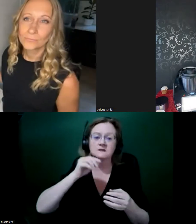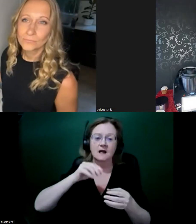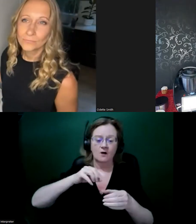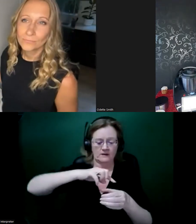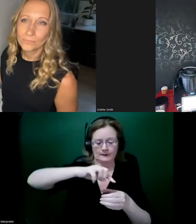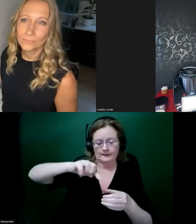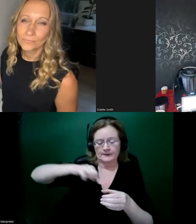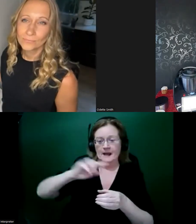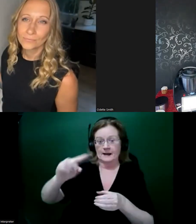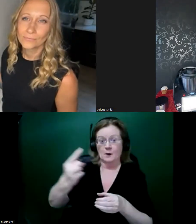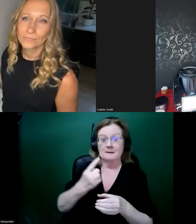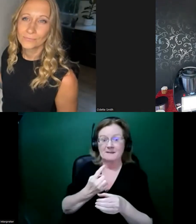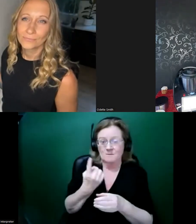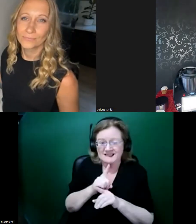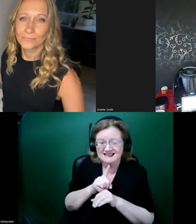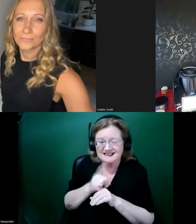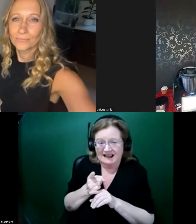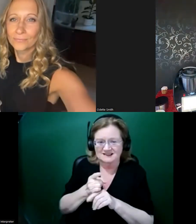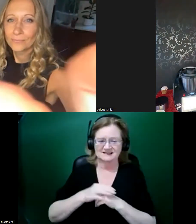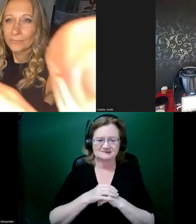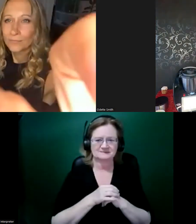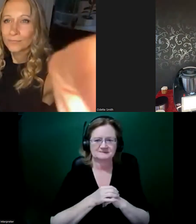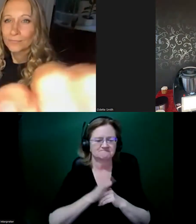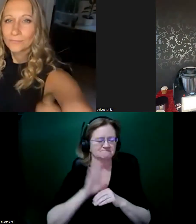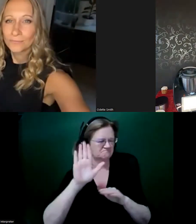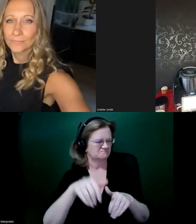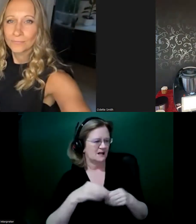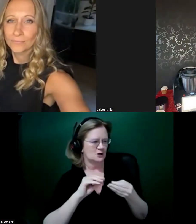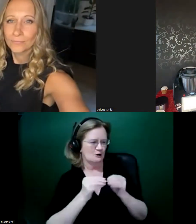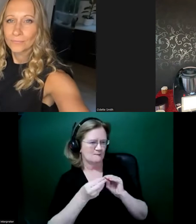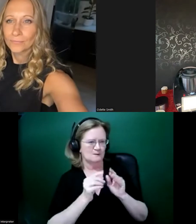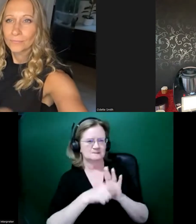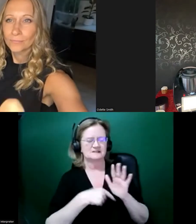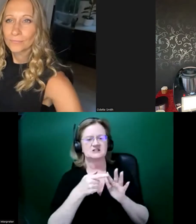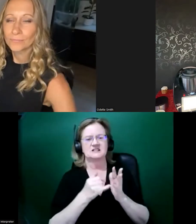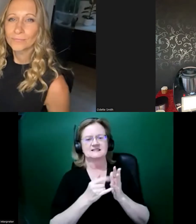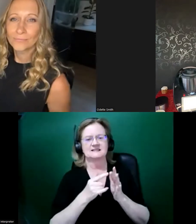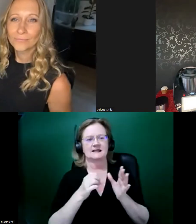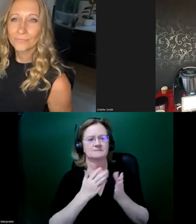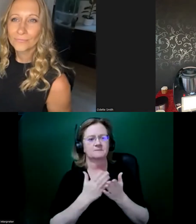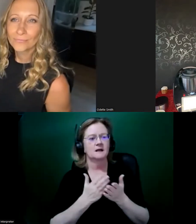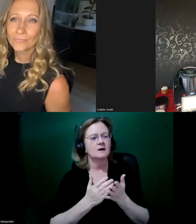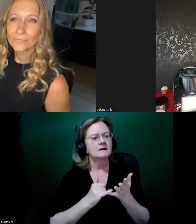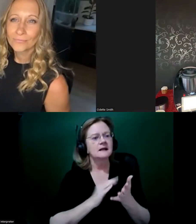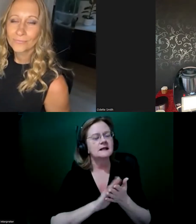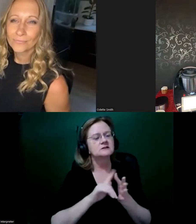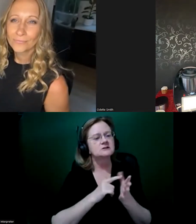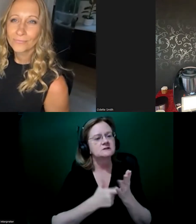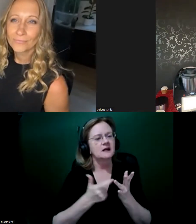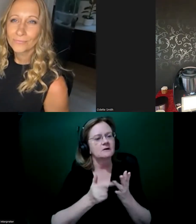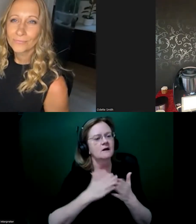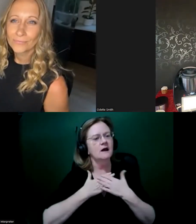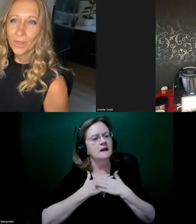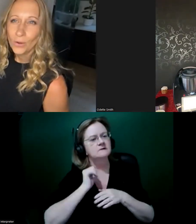and then I will be back in a second. No problem at all. So Sharon, I'd love to hear your thoughts on the black. What's